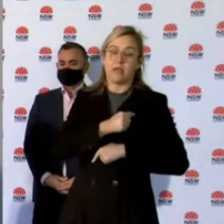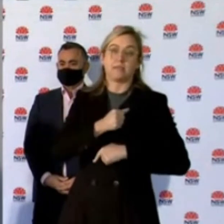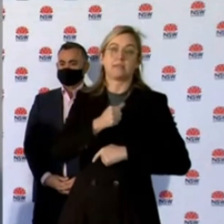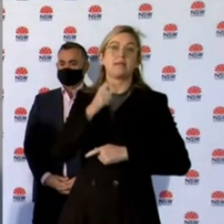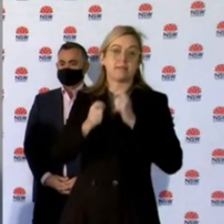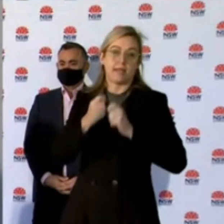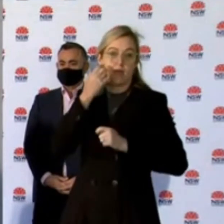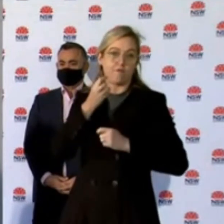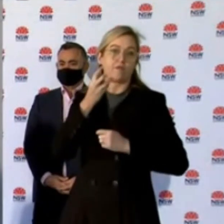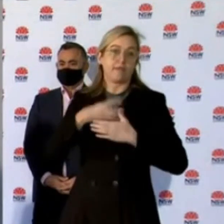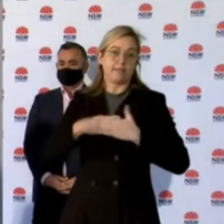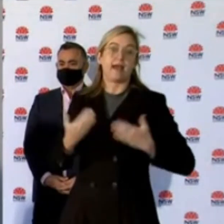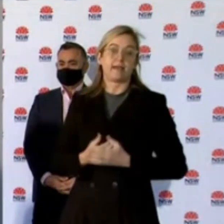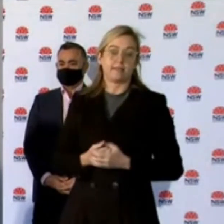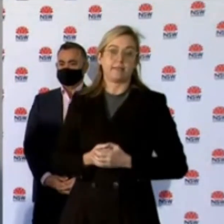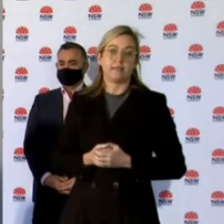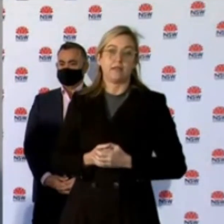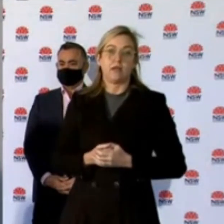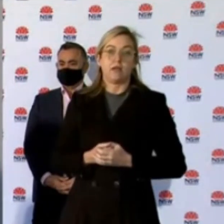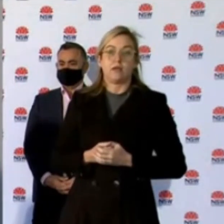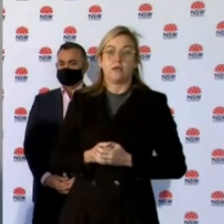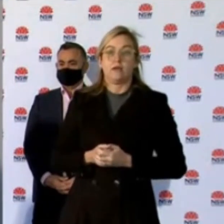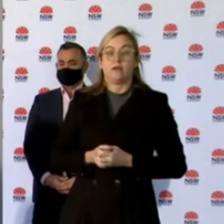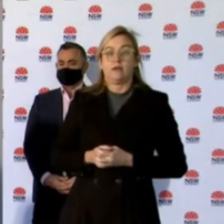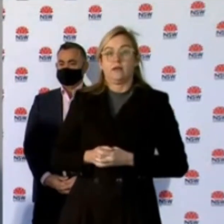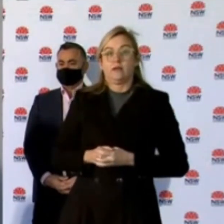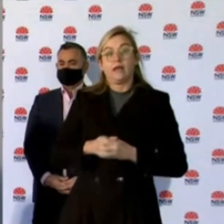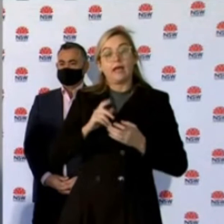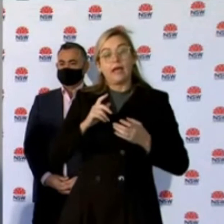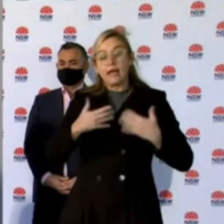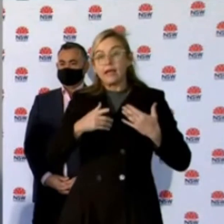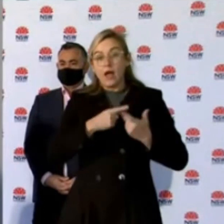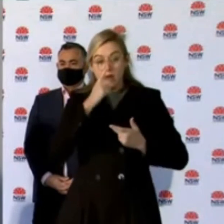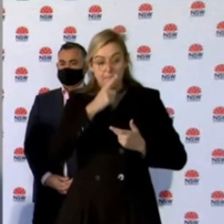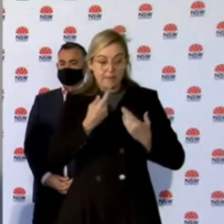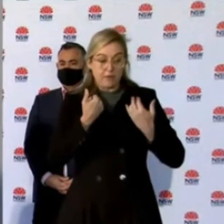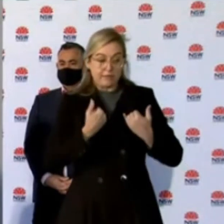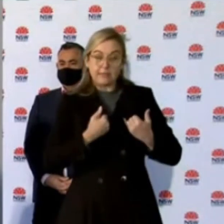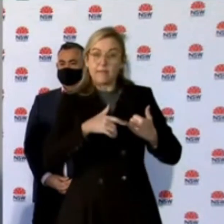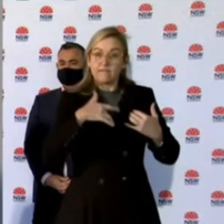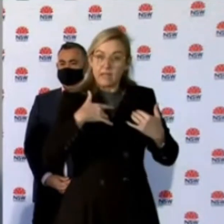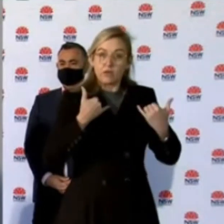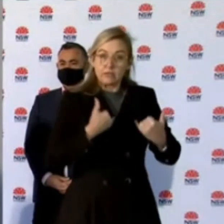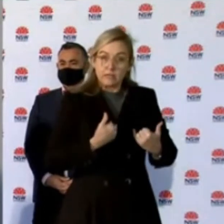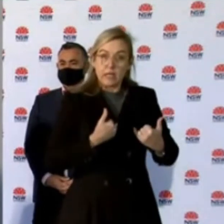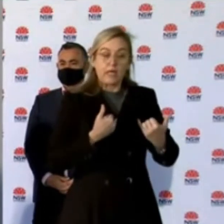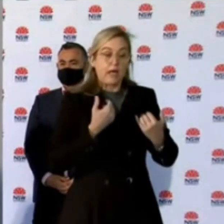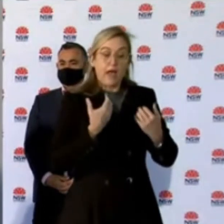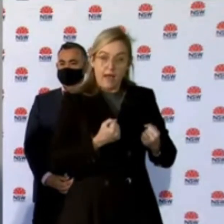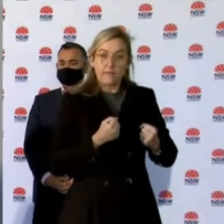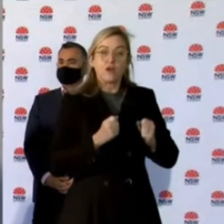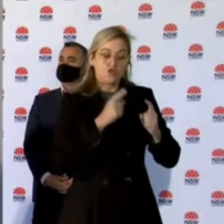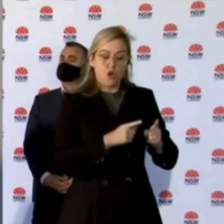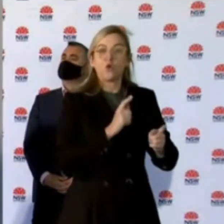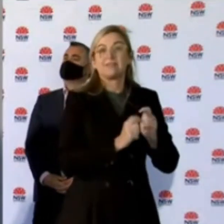are presenting with symptoms who have the virus, because they're obvious and they're targeted, and we need to make sure we keep them isolated. Premier, if this is a